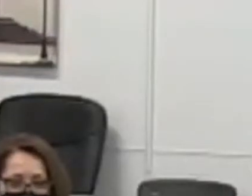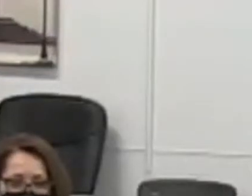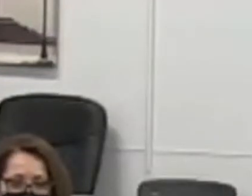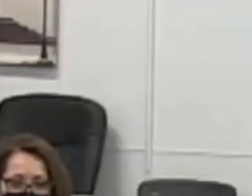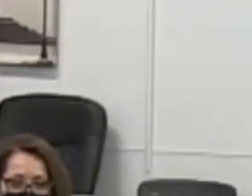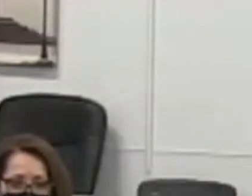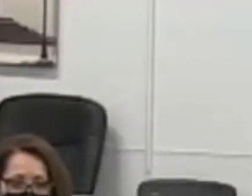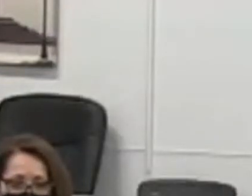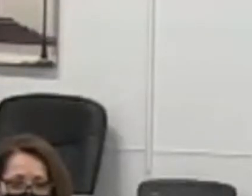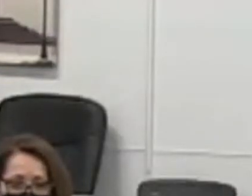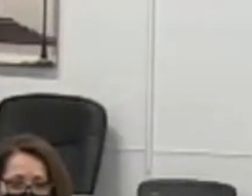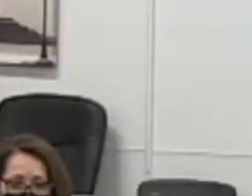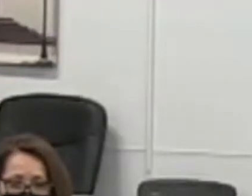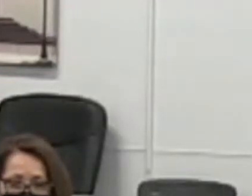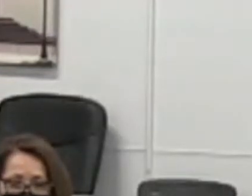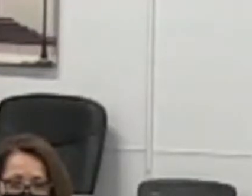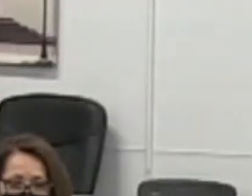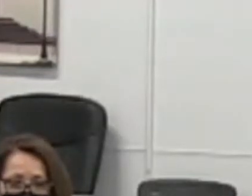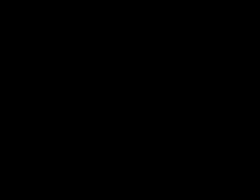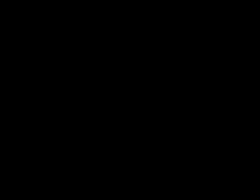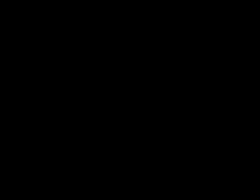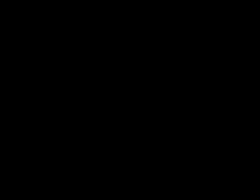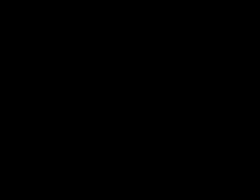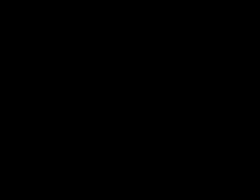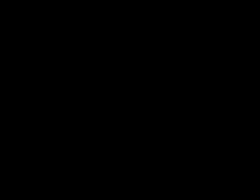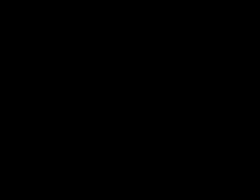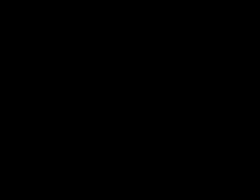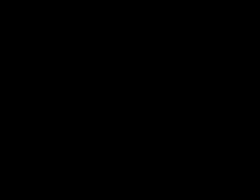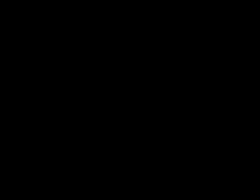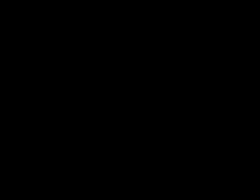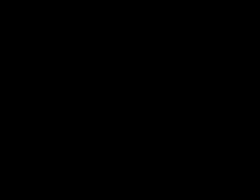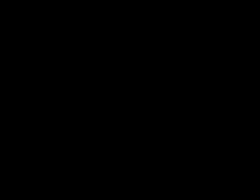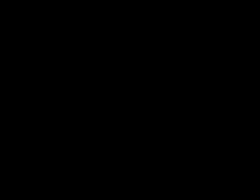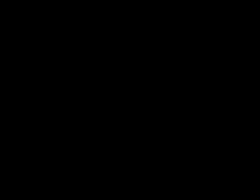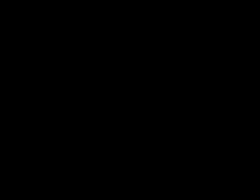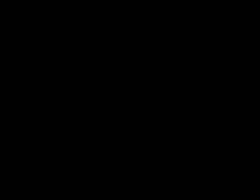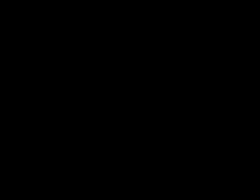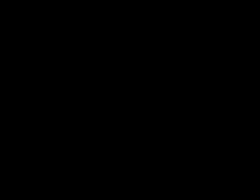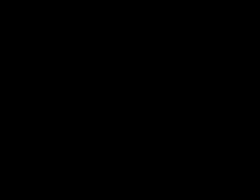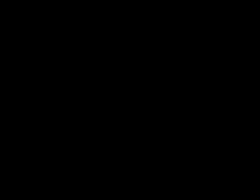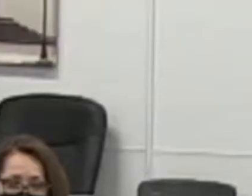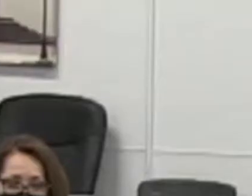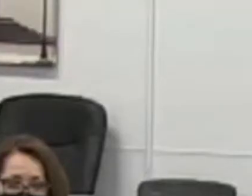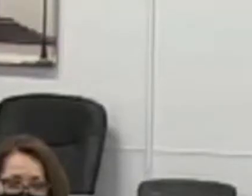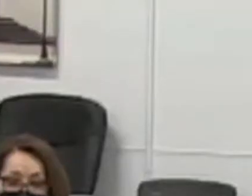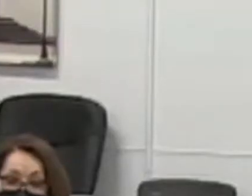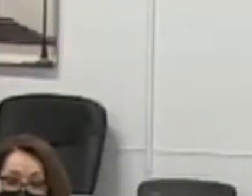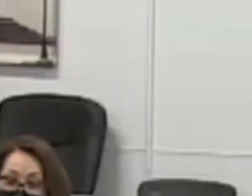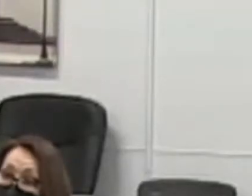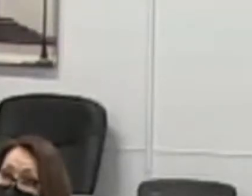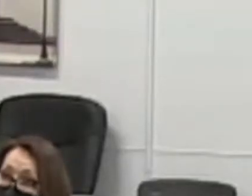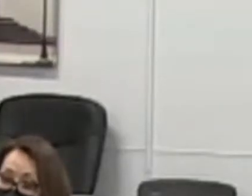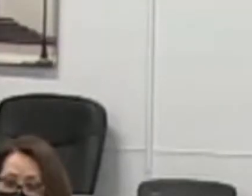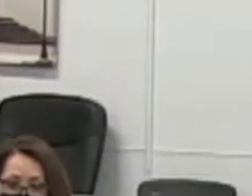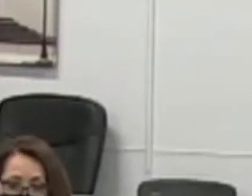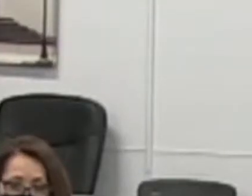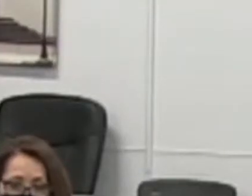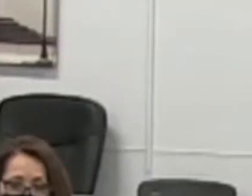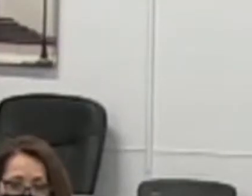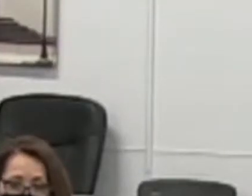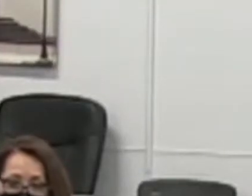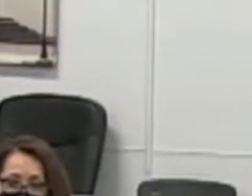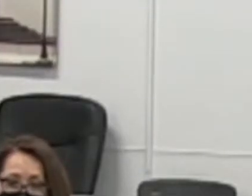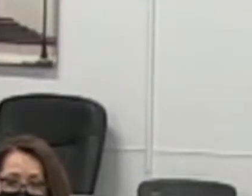Next, board members, I wanted to share with you a clip of that we shared through my weekly video to